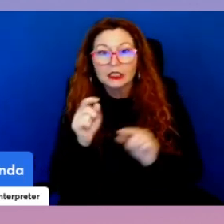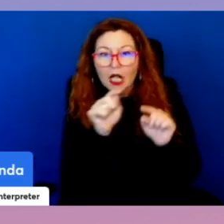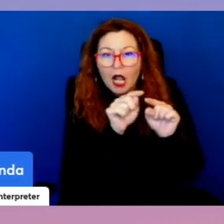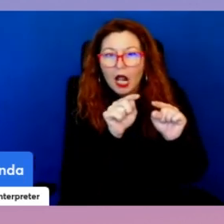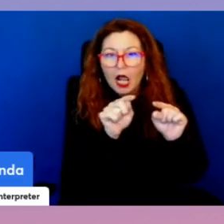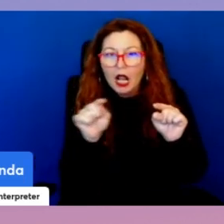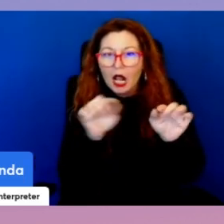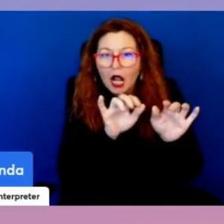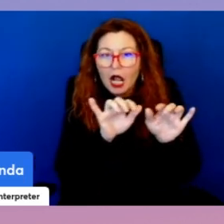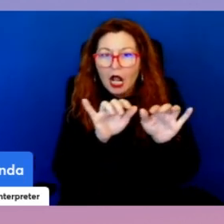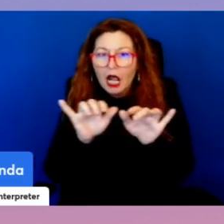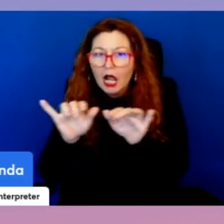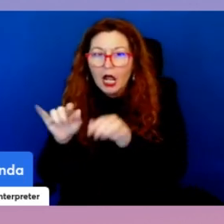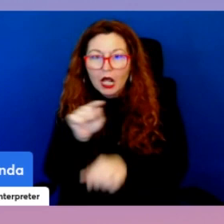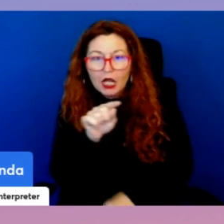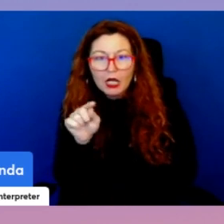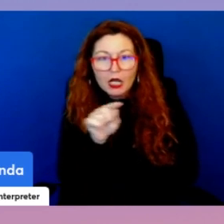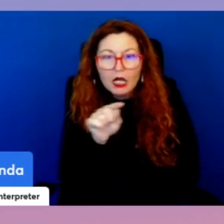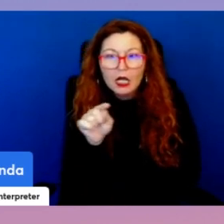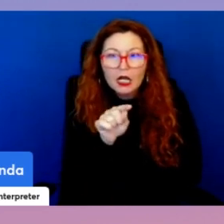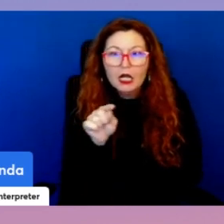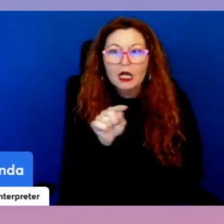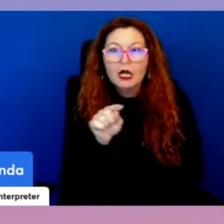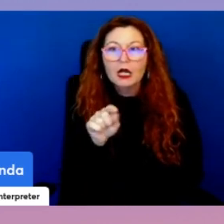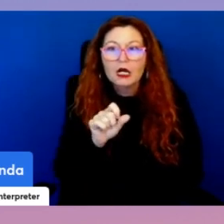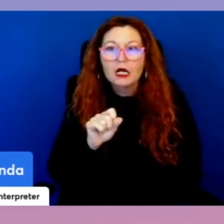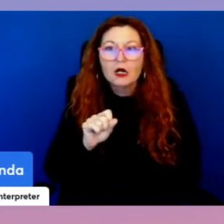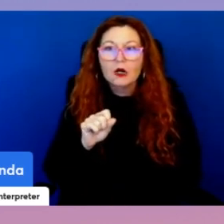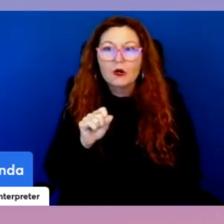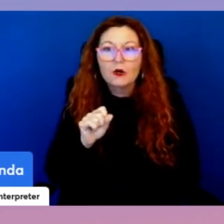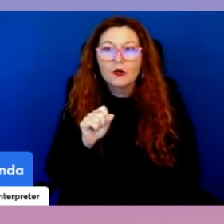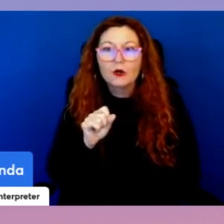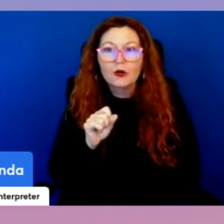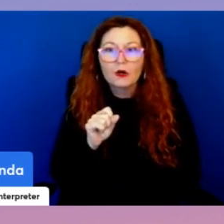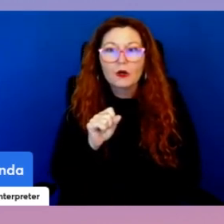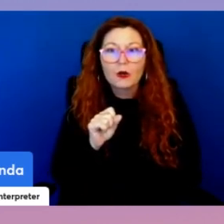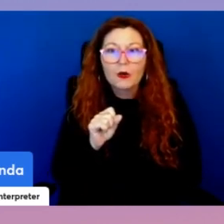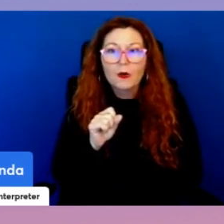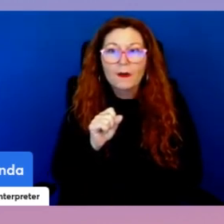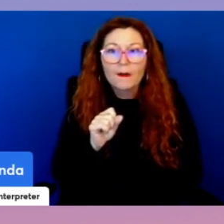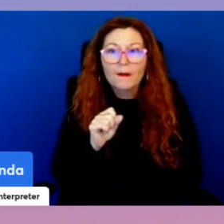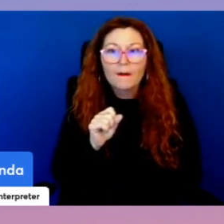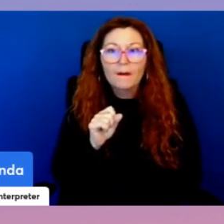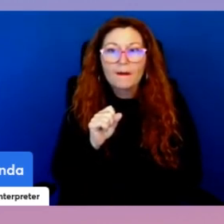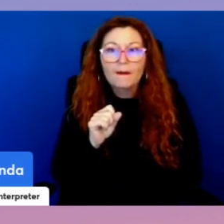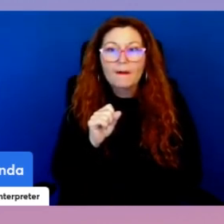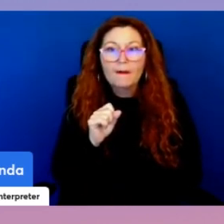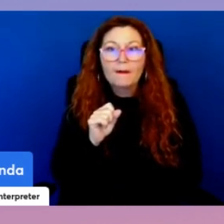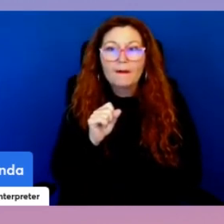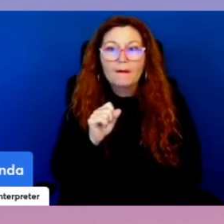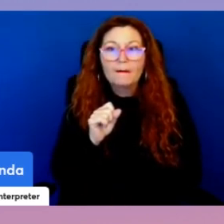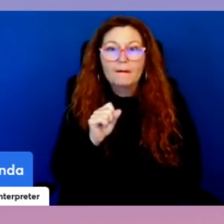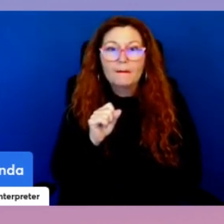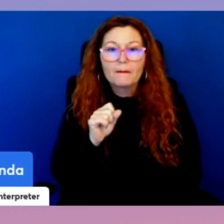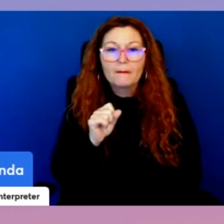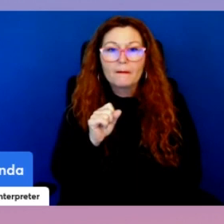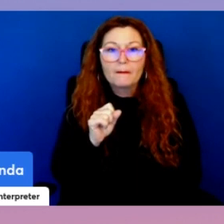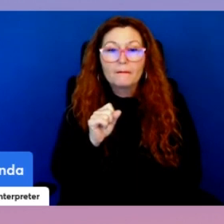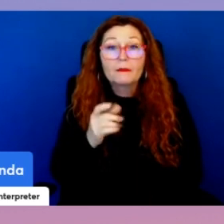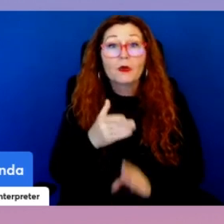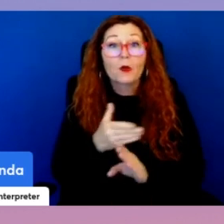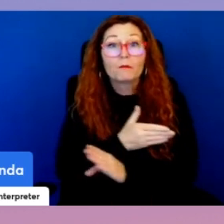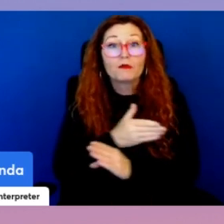app to delete this namespace, and we'll just double check, make sure everything is gone before we proceed,